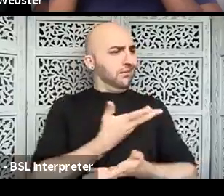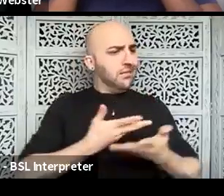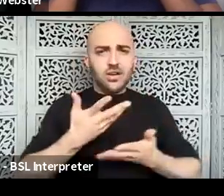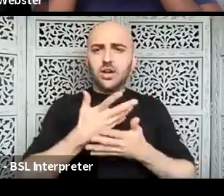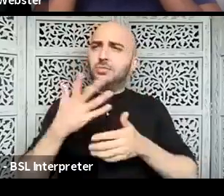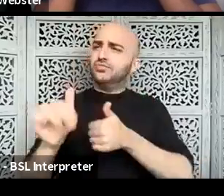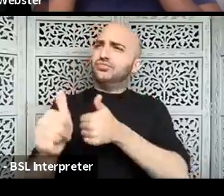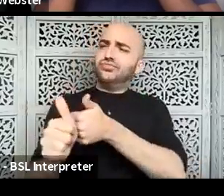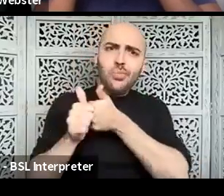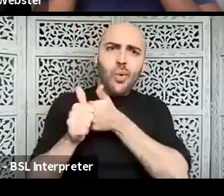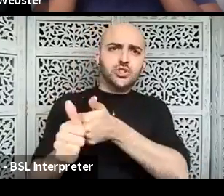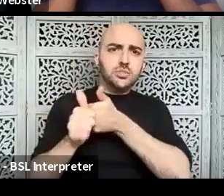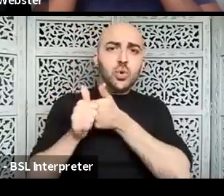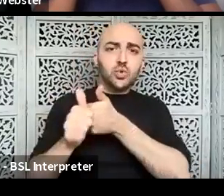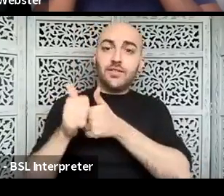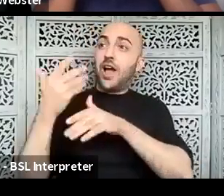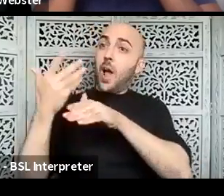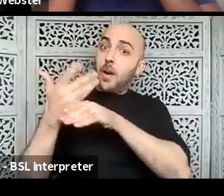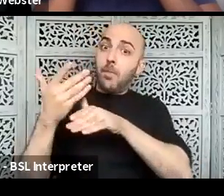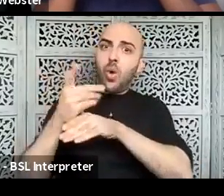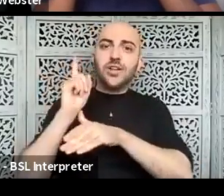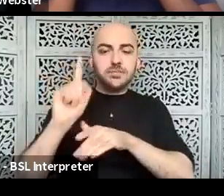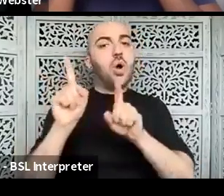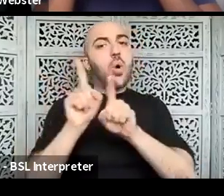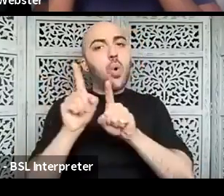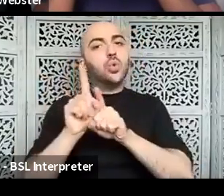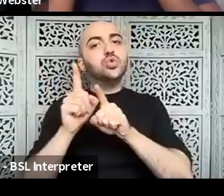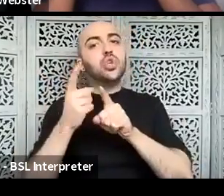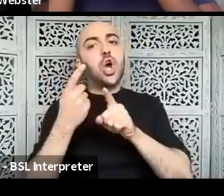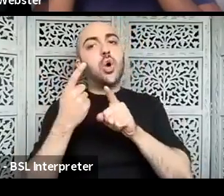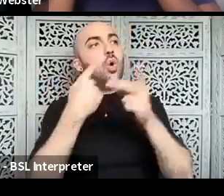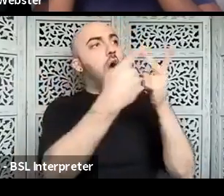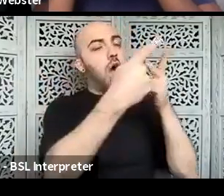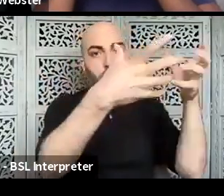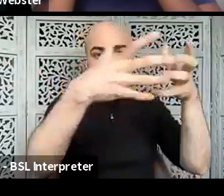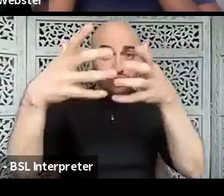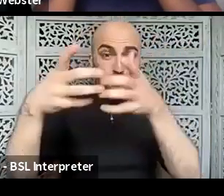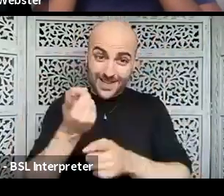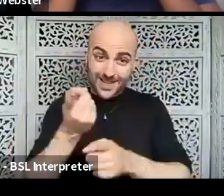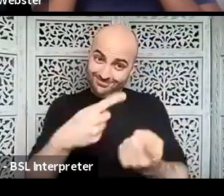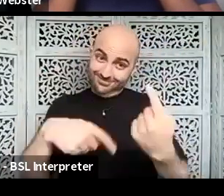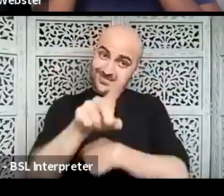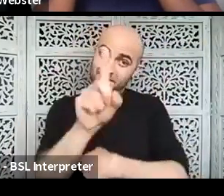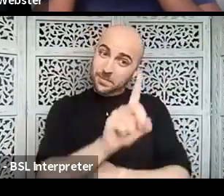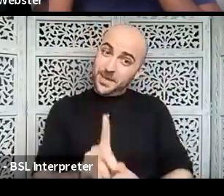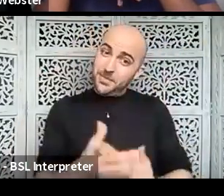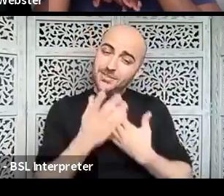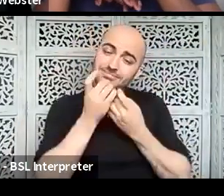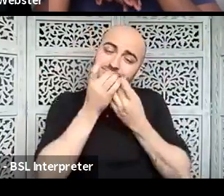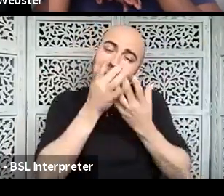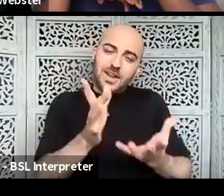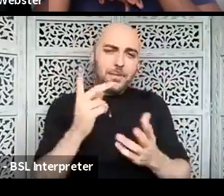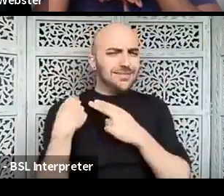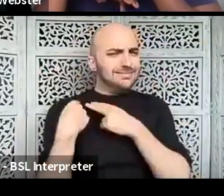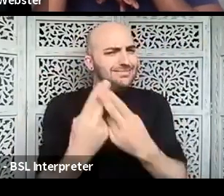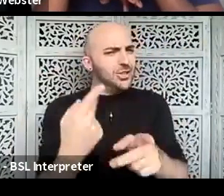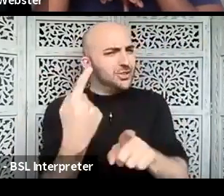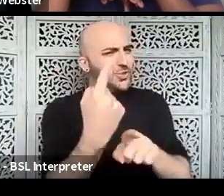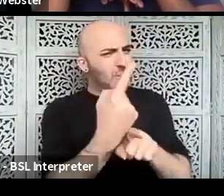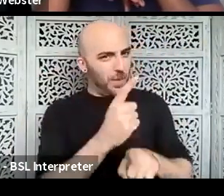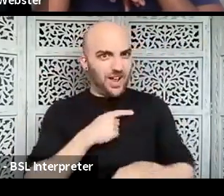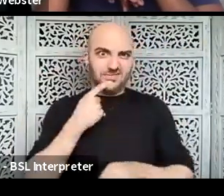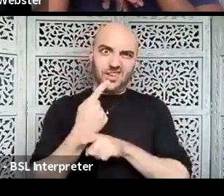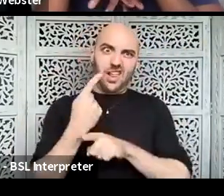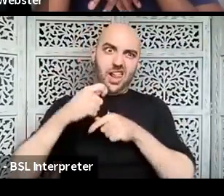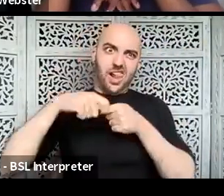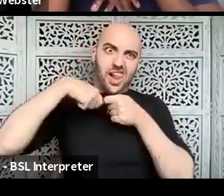really supportive, not just employees but obviously all the other groups and these lovely people here who I'm now going to let talk, because I talk way too much. I'm going to steal